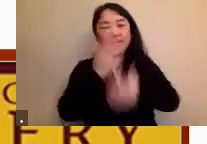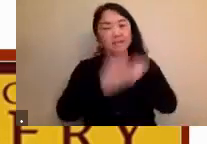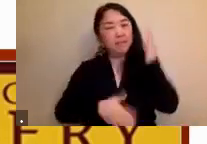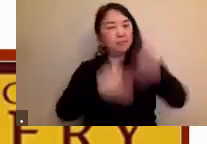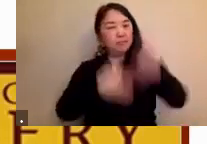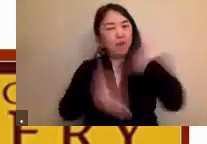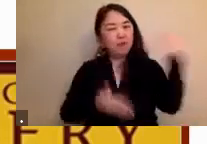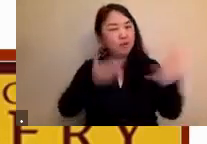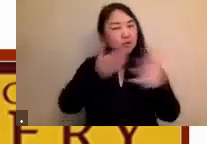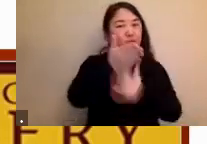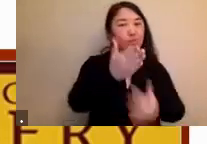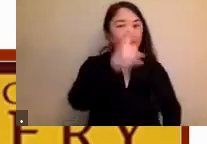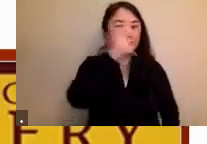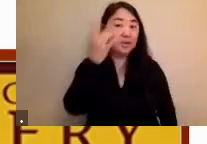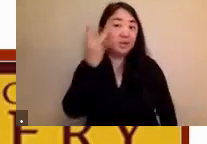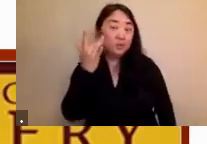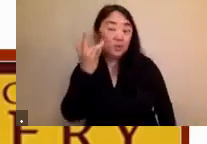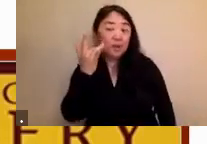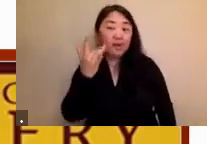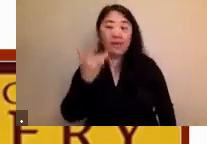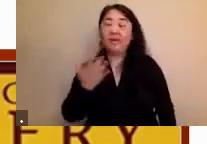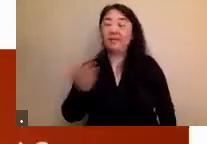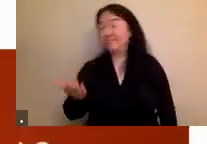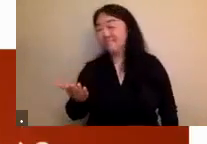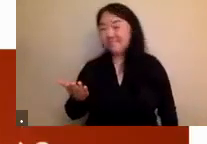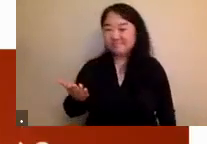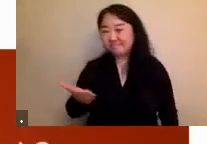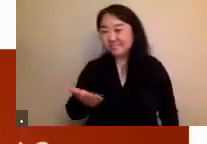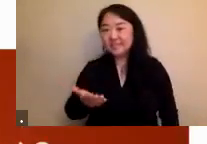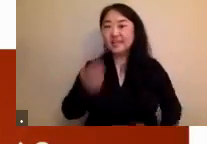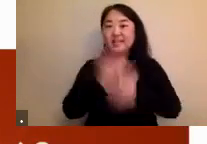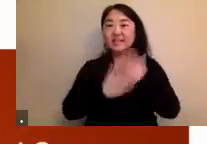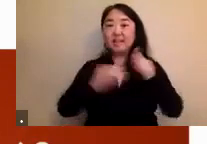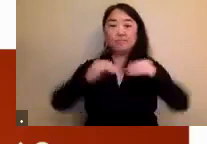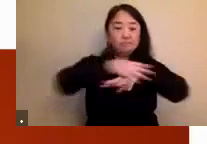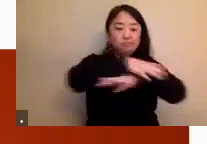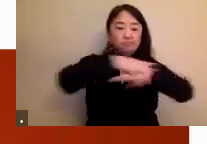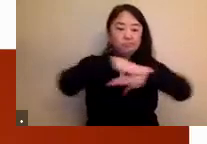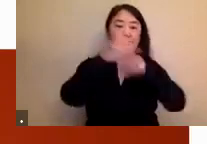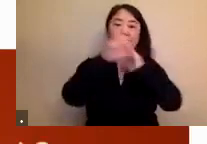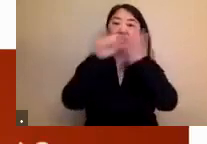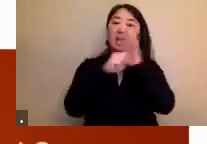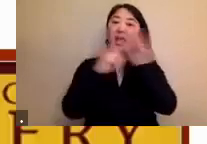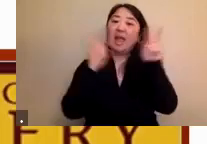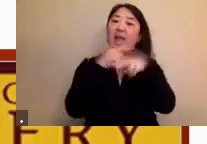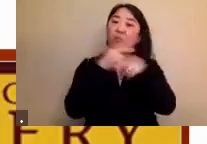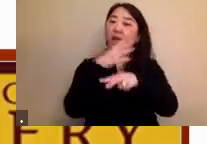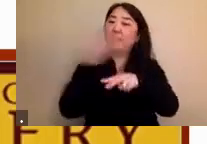because of interstate highway and progress.